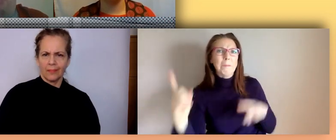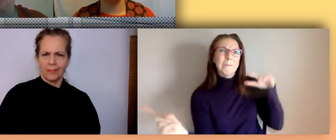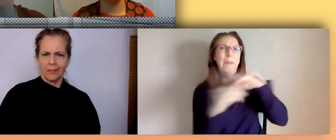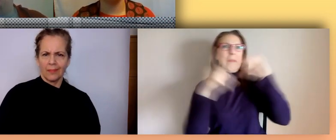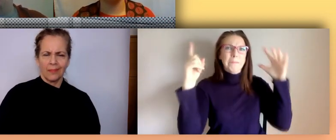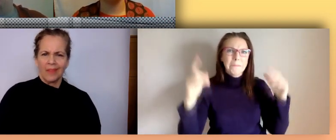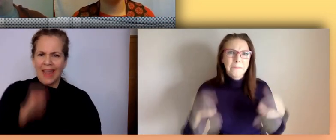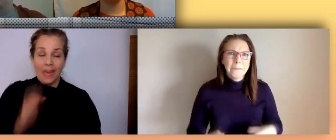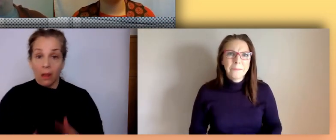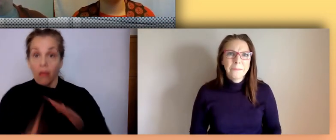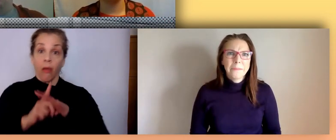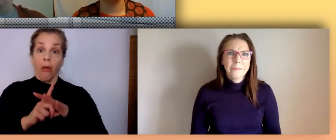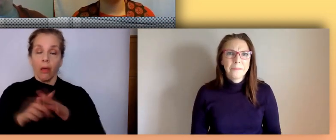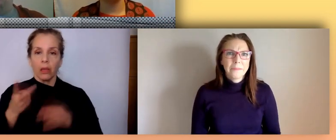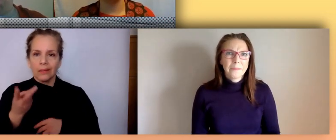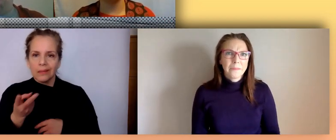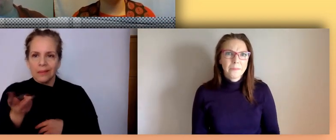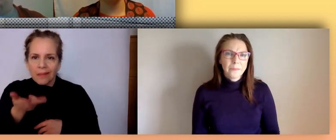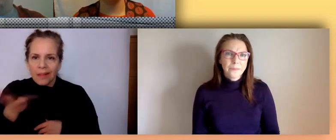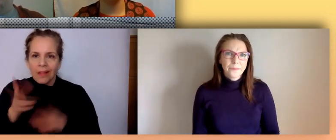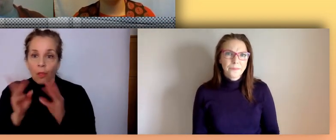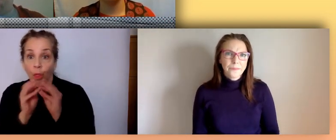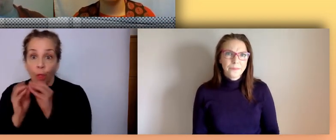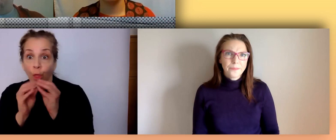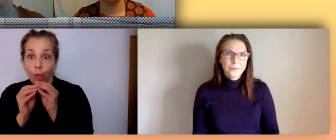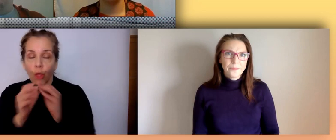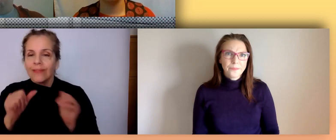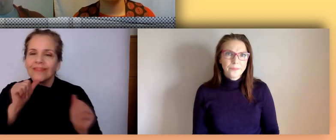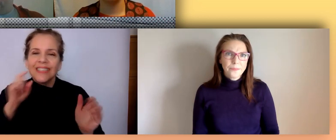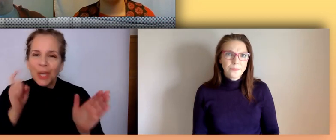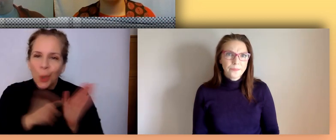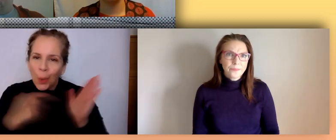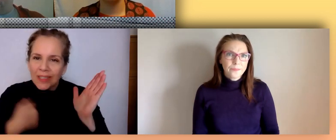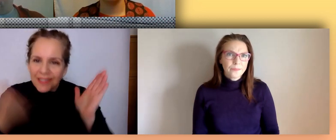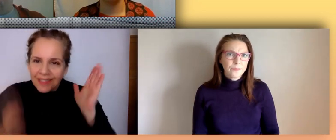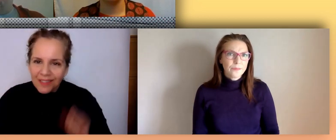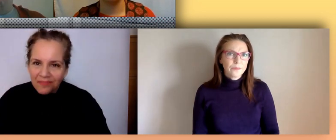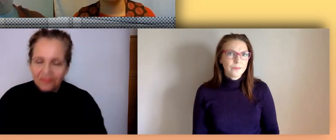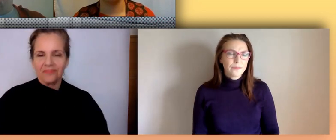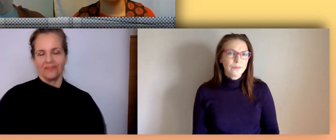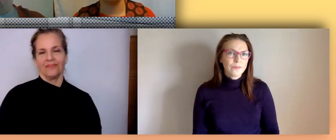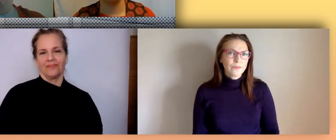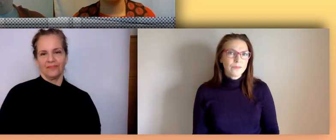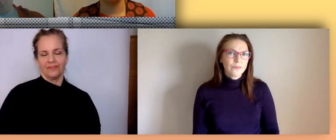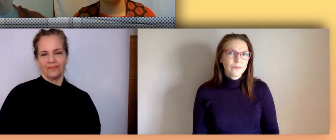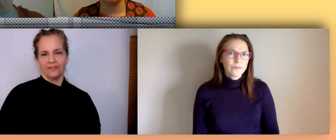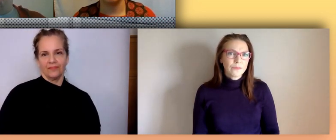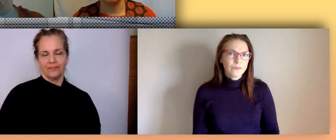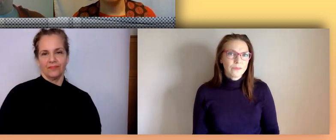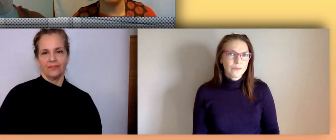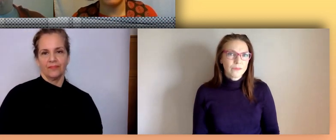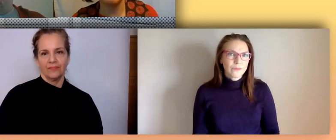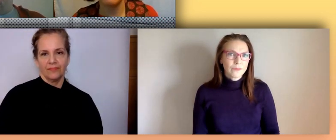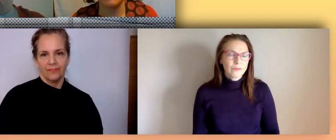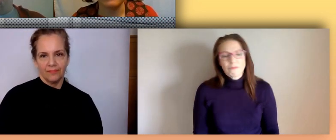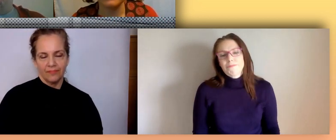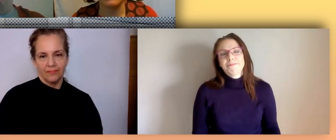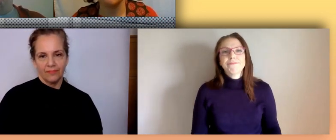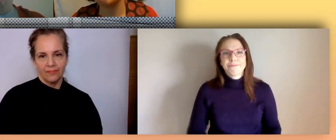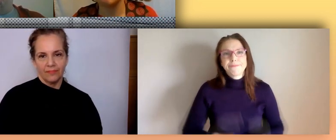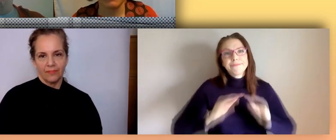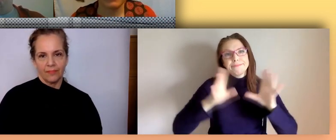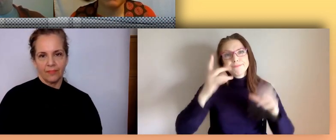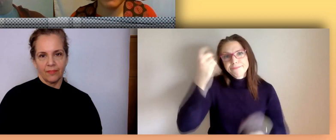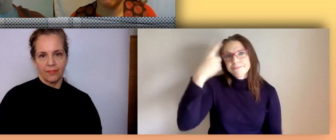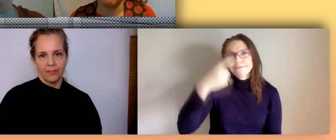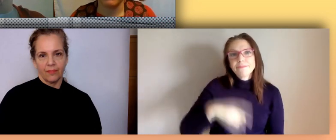like that? I was not sneaking up on you like that. You just were at each other's throats so much that you didn't hear me coming. Well, that makes